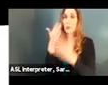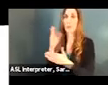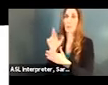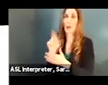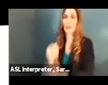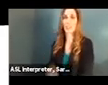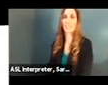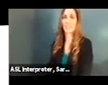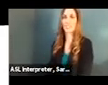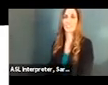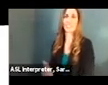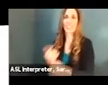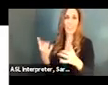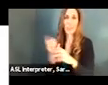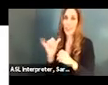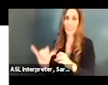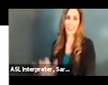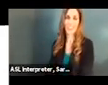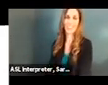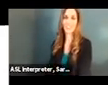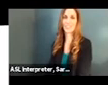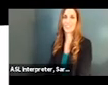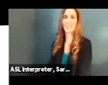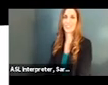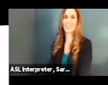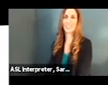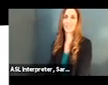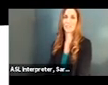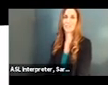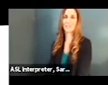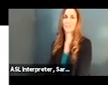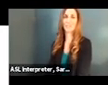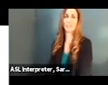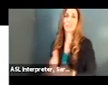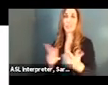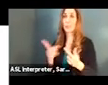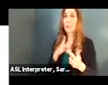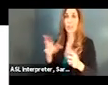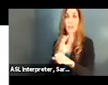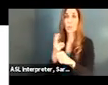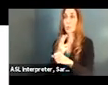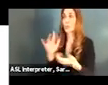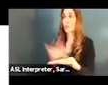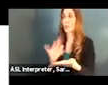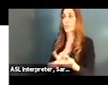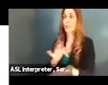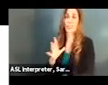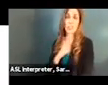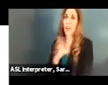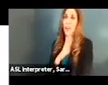Everyone gets Peekaboo Bar. Yeah, some people don't like using screens, and that's fine.